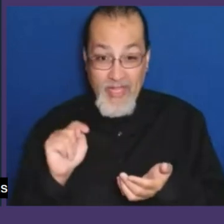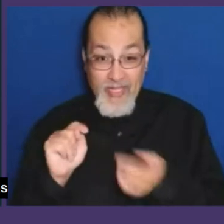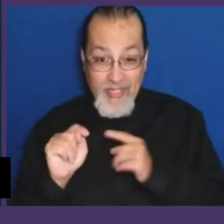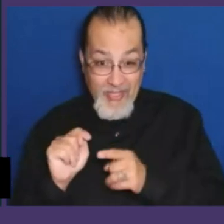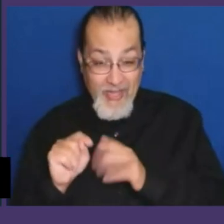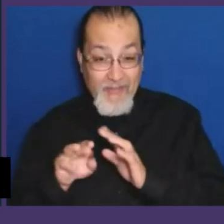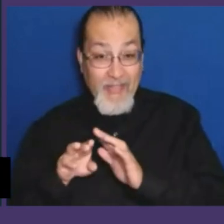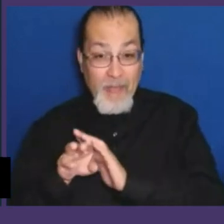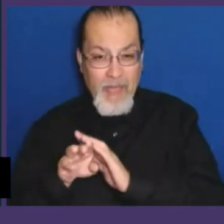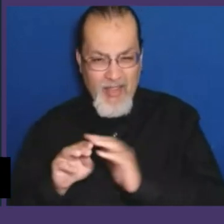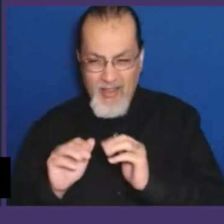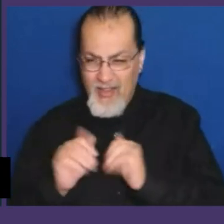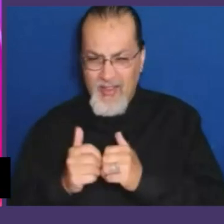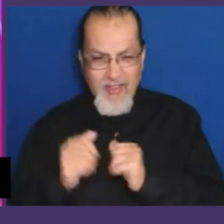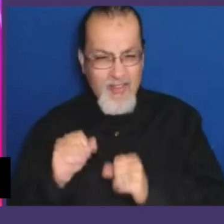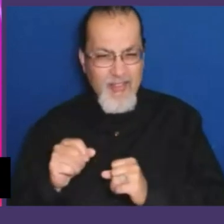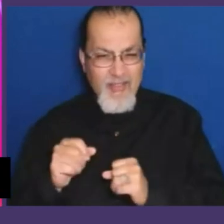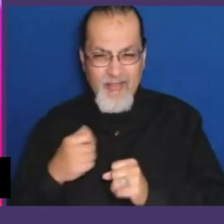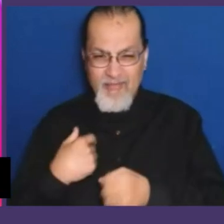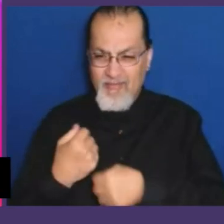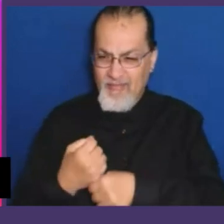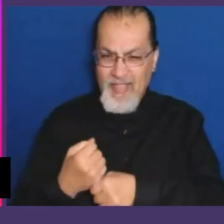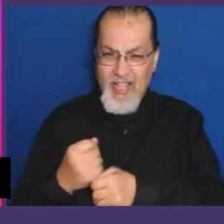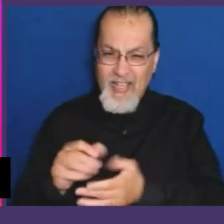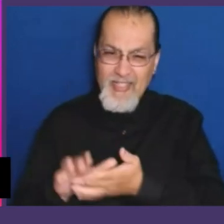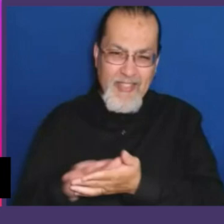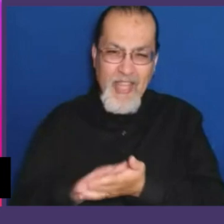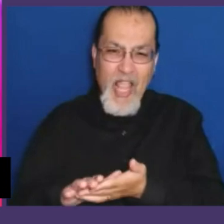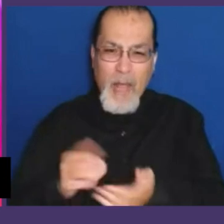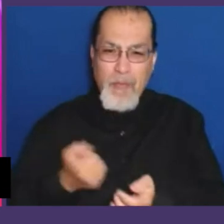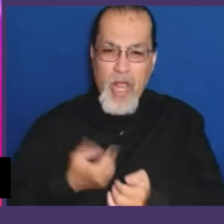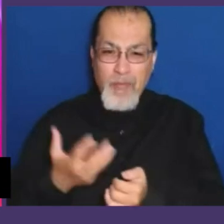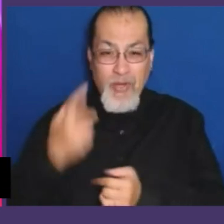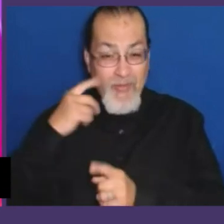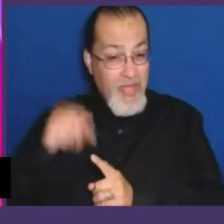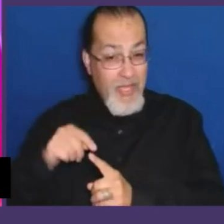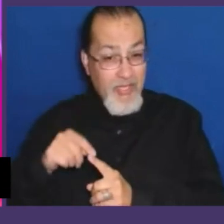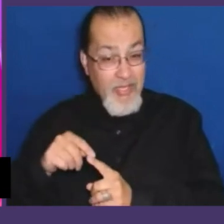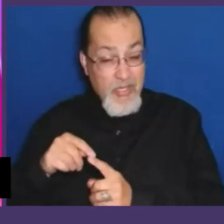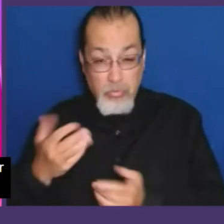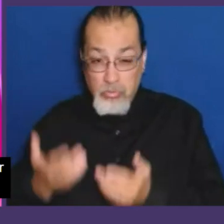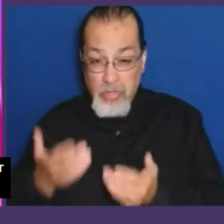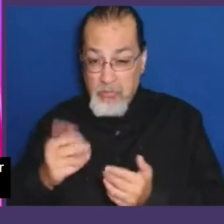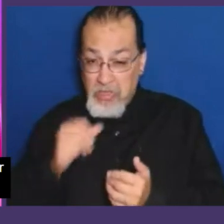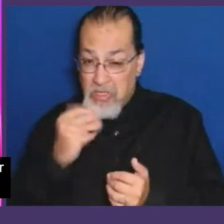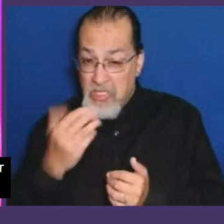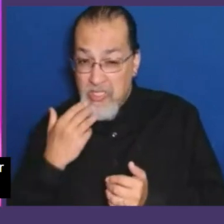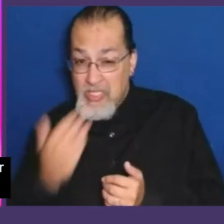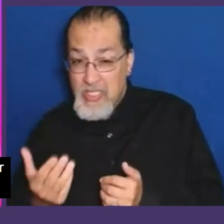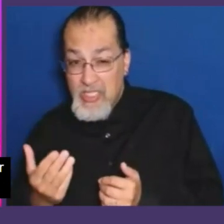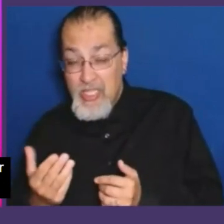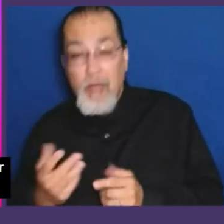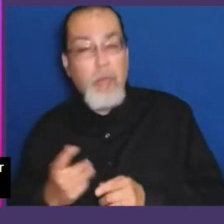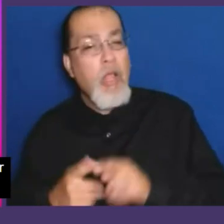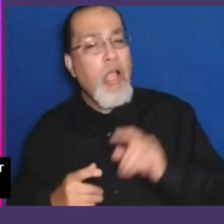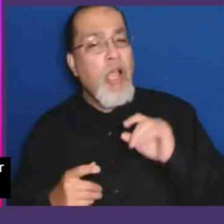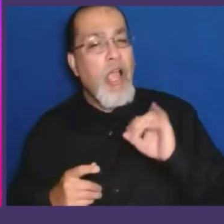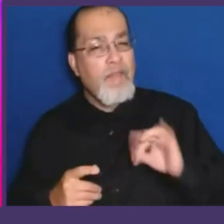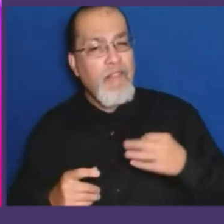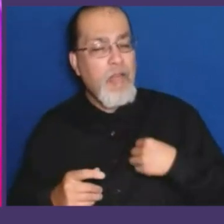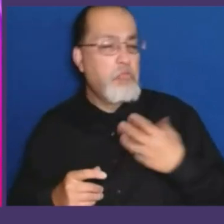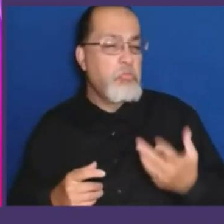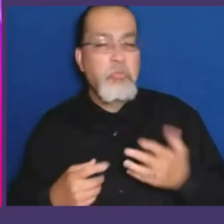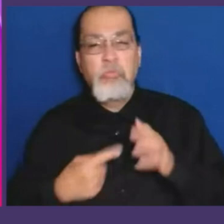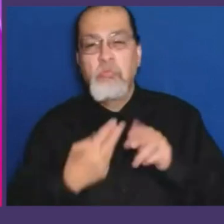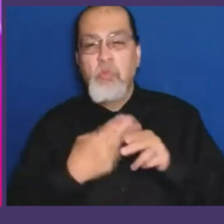just not be very good at that. But if I give you a few examples of haikus, you might be able to appreciate some of these haikus a lot more than others. And so judging